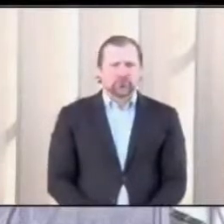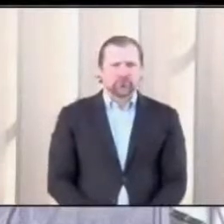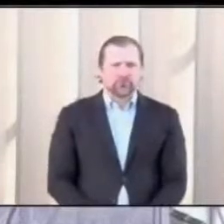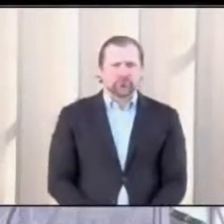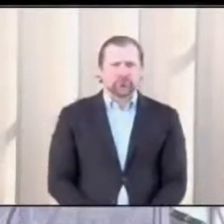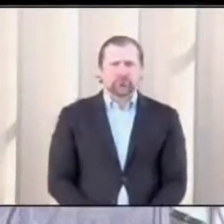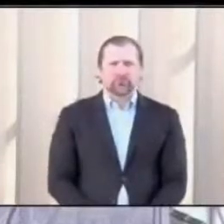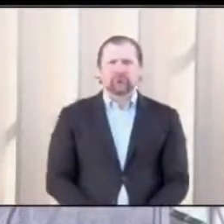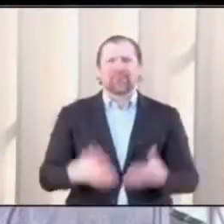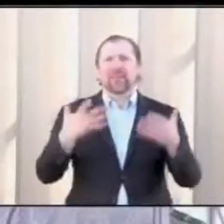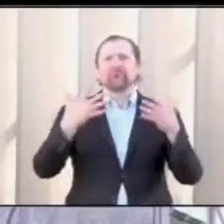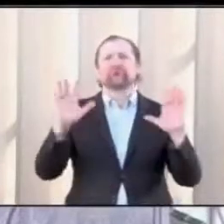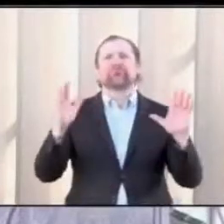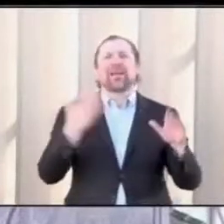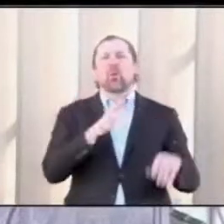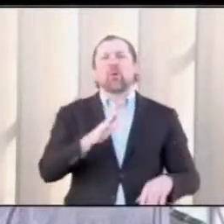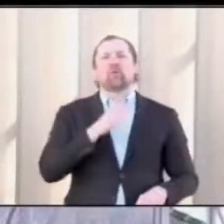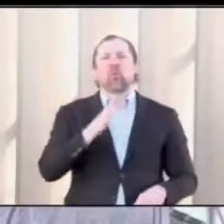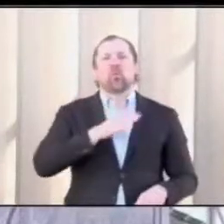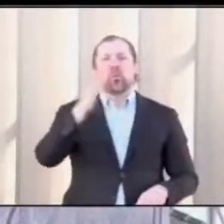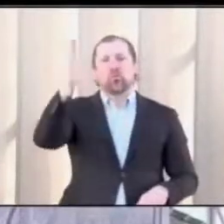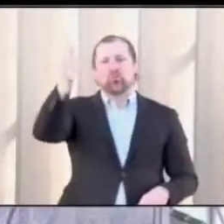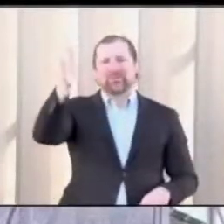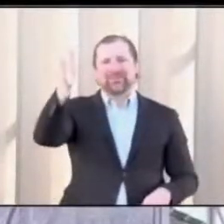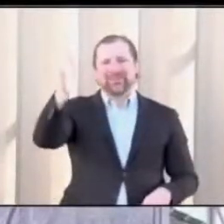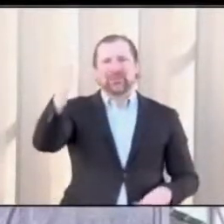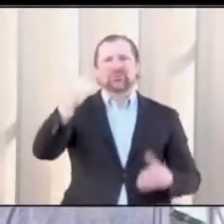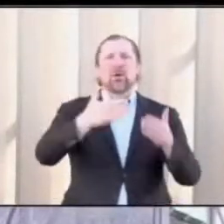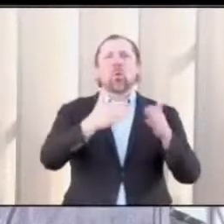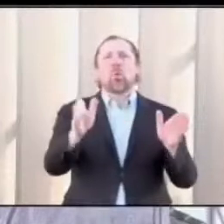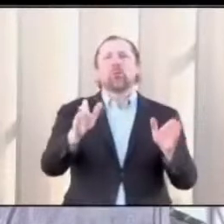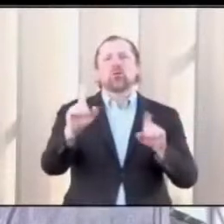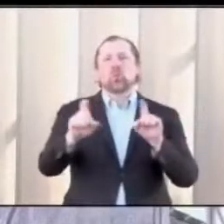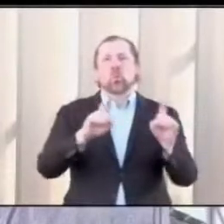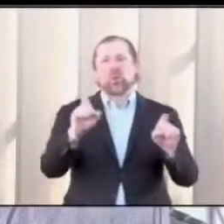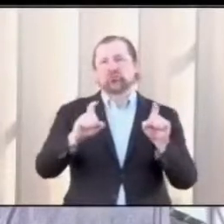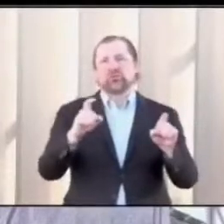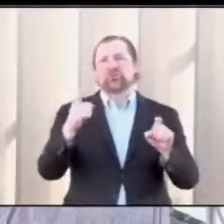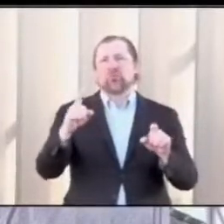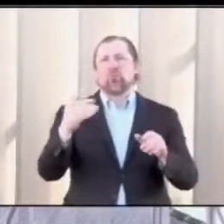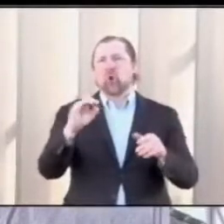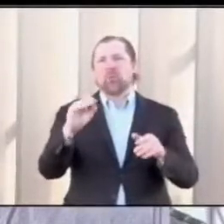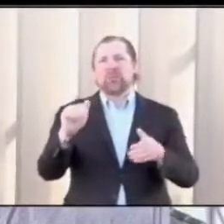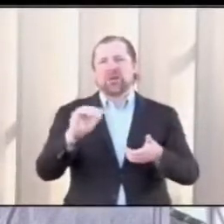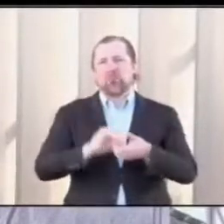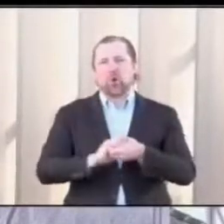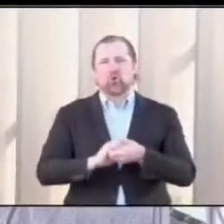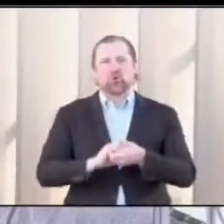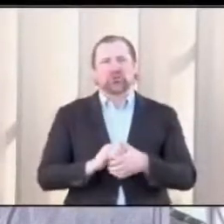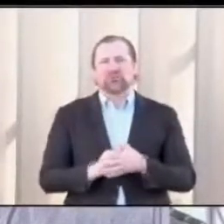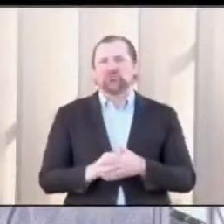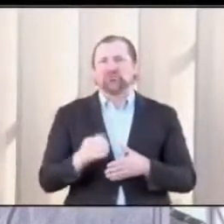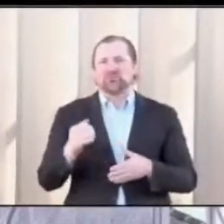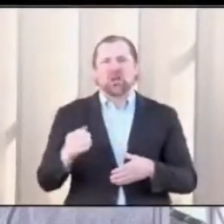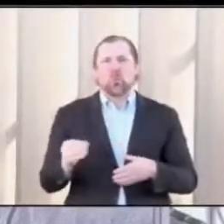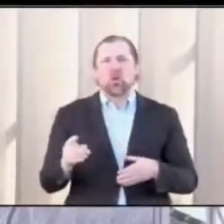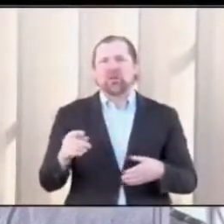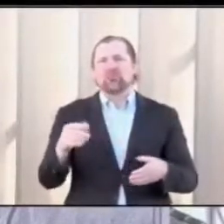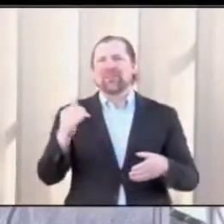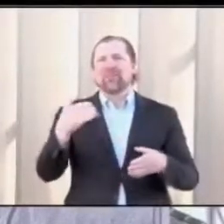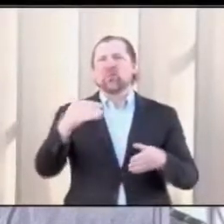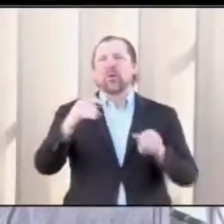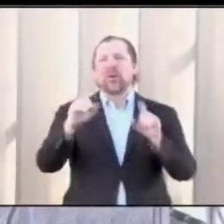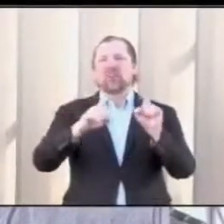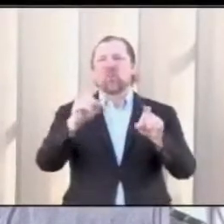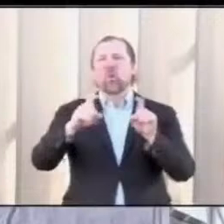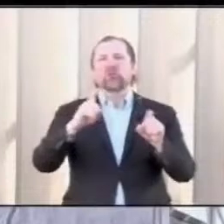That concludes our formal presentation portion. We'd now like to open it up to questions from our media partners. If you have a question, raise your hand.